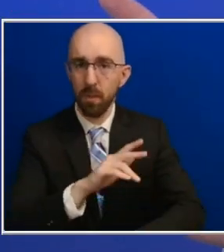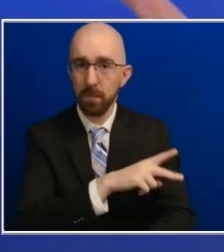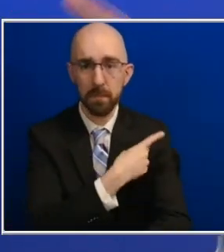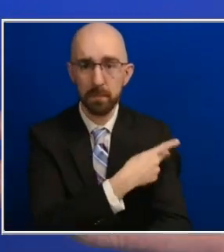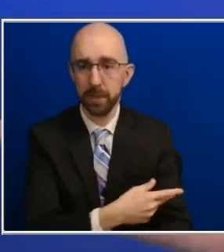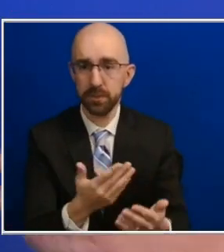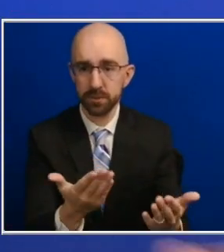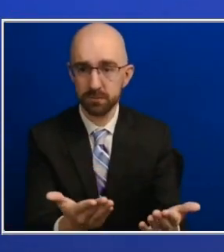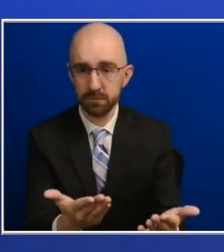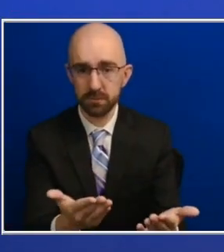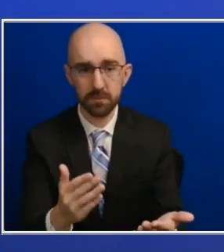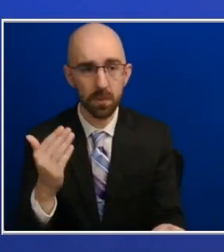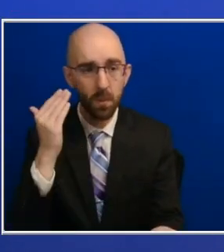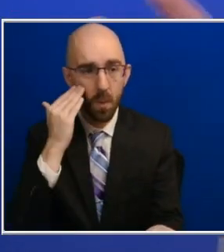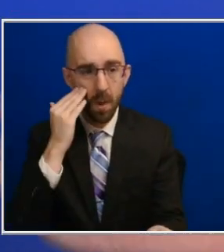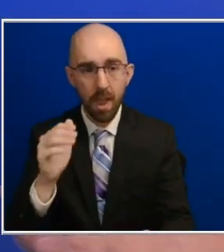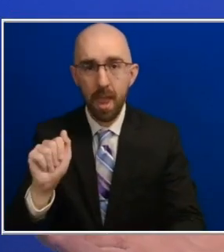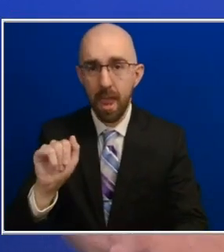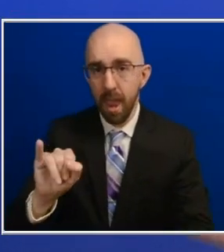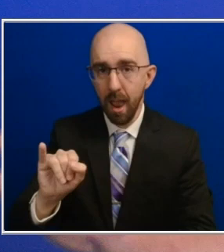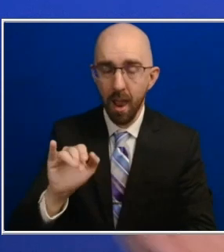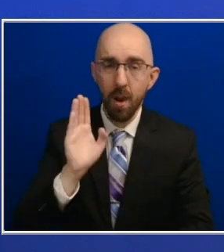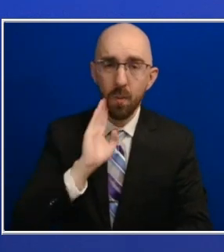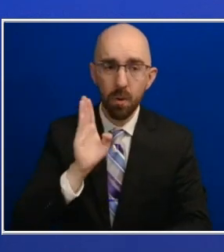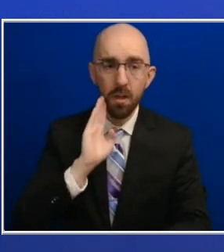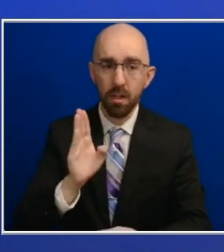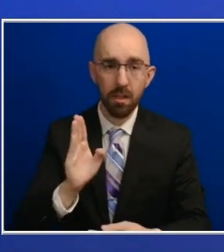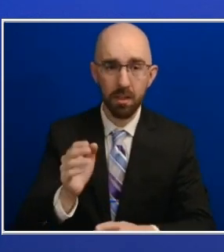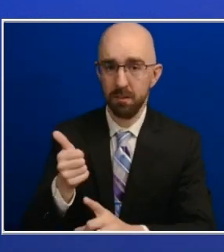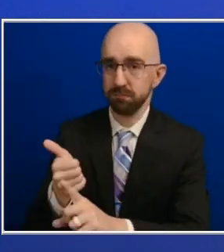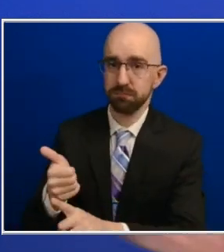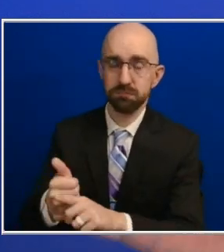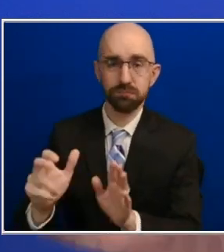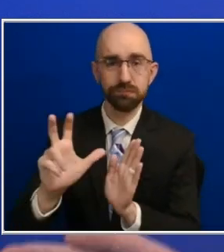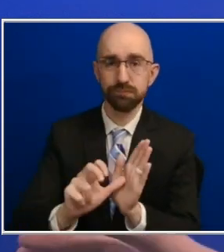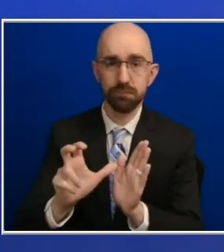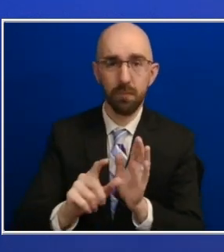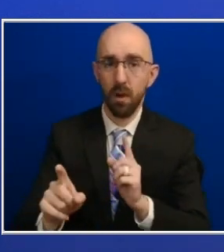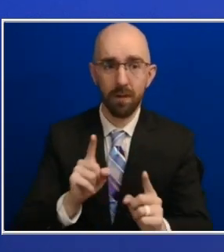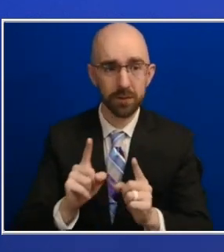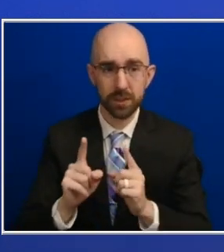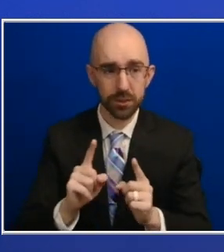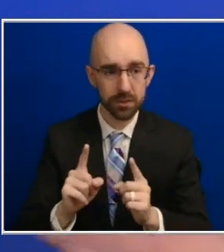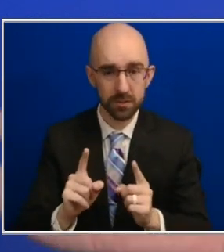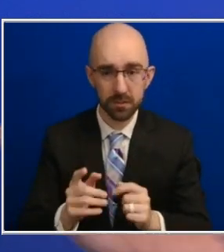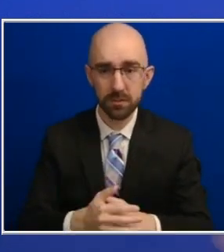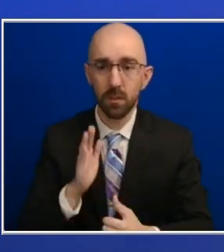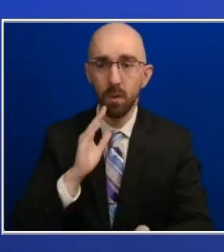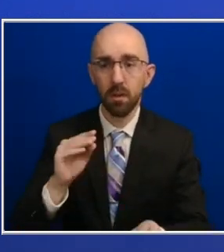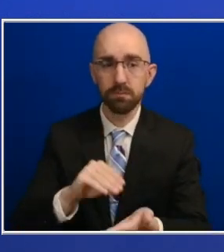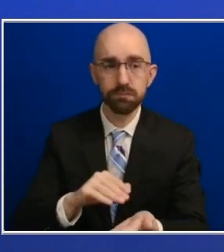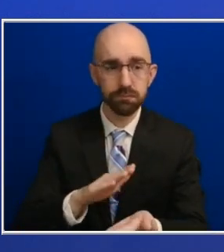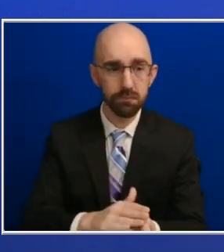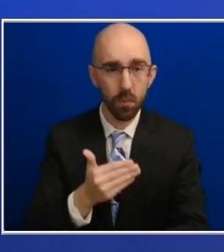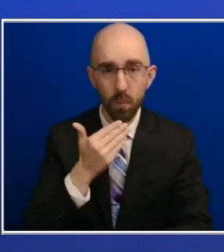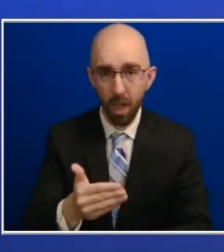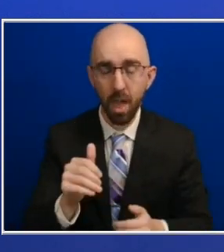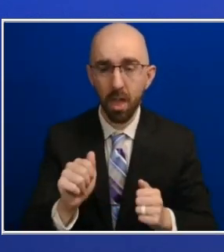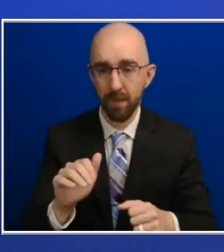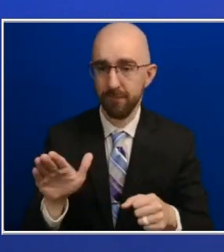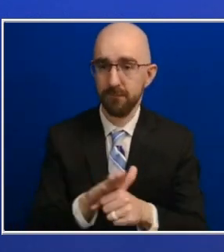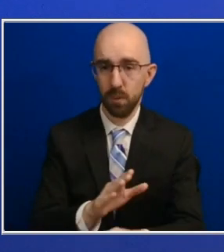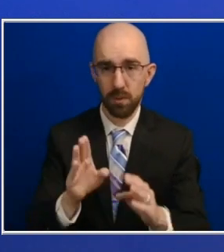knowing that AI is going to ambiently record this conversation, document it well, and I can give my full attention to the